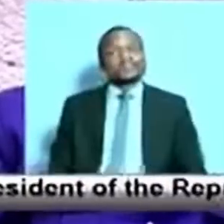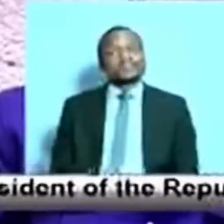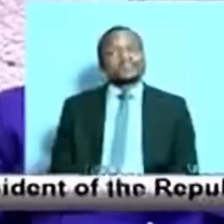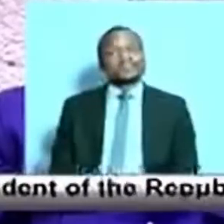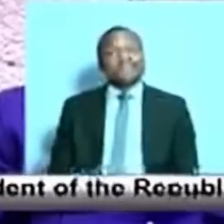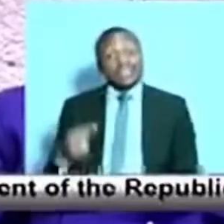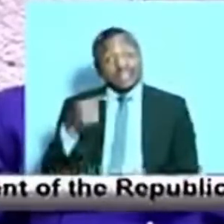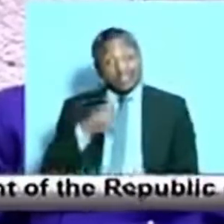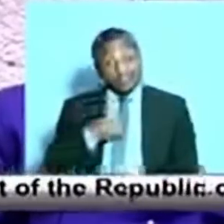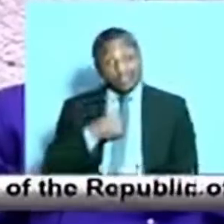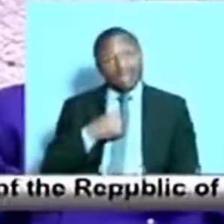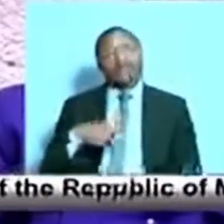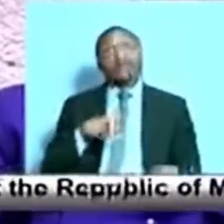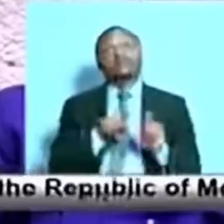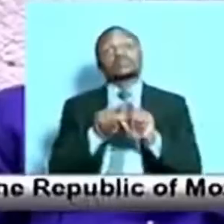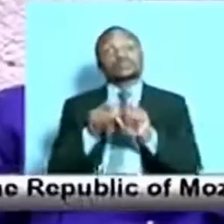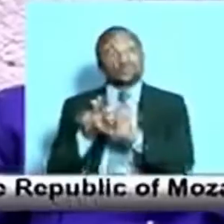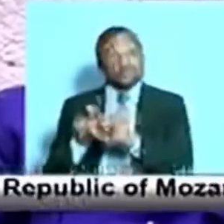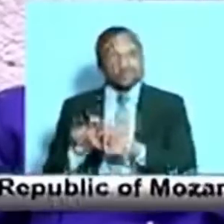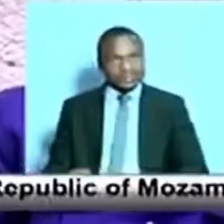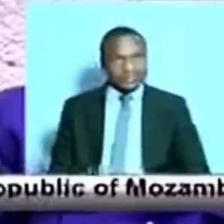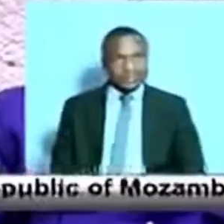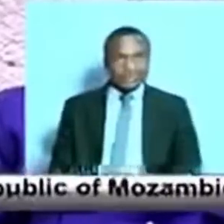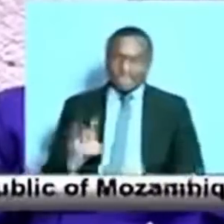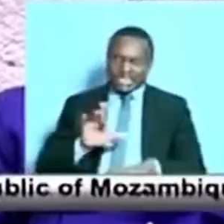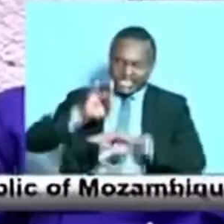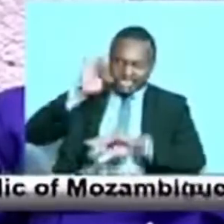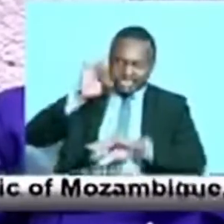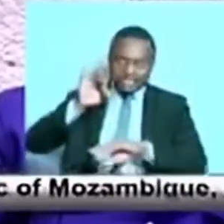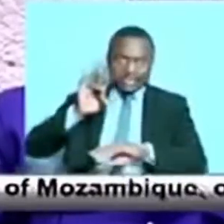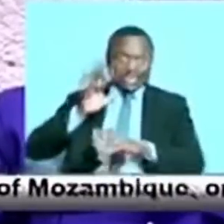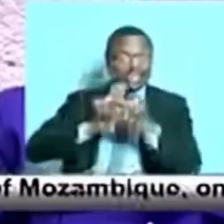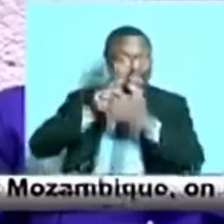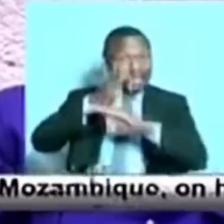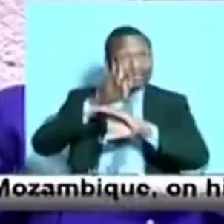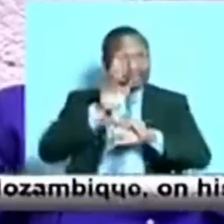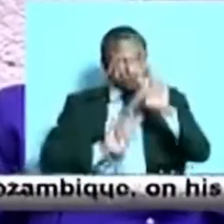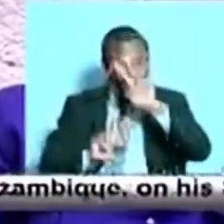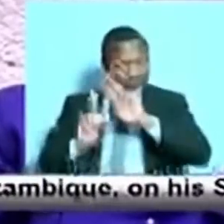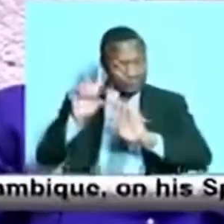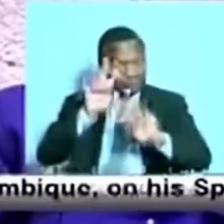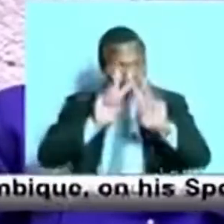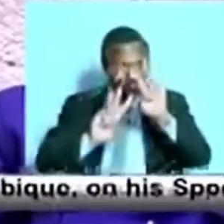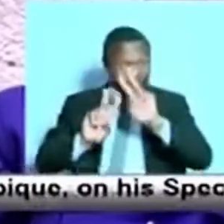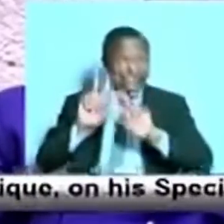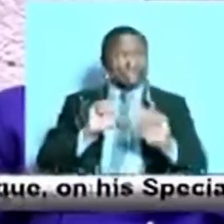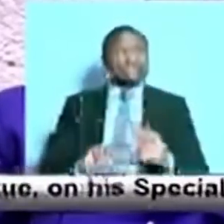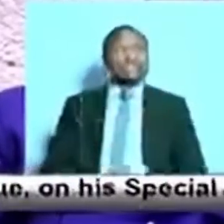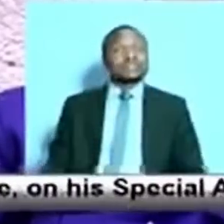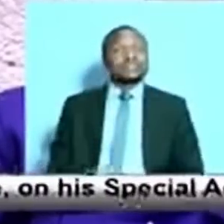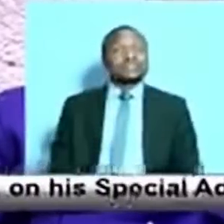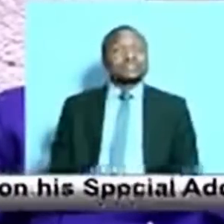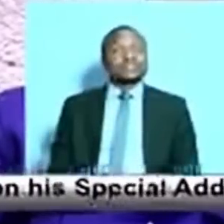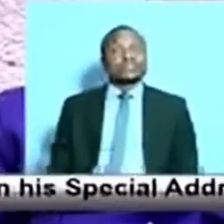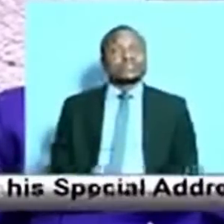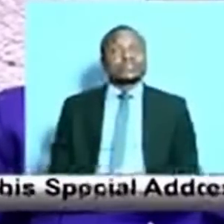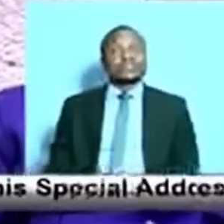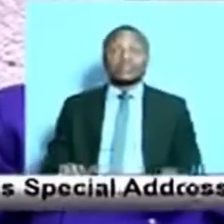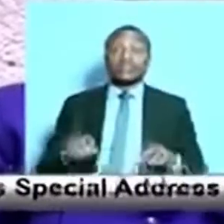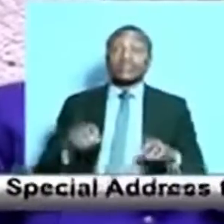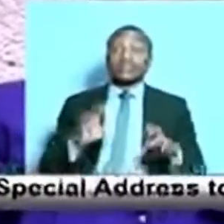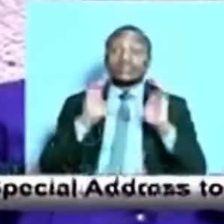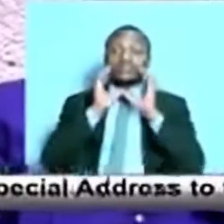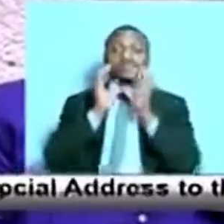I was also touched that after the visit of the